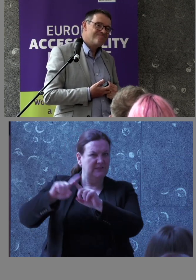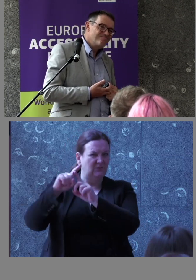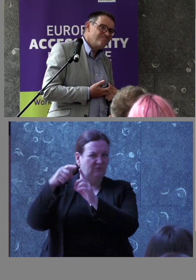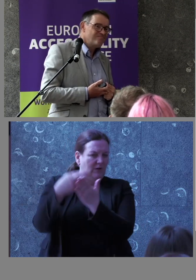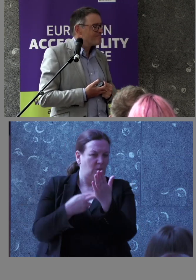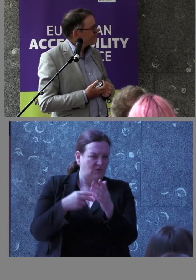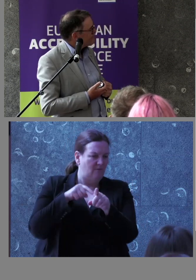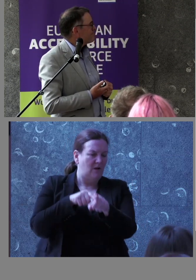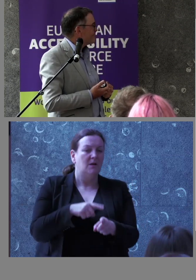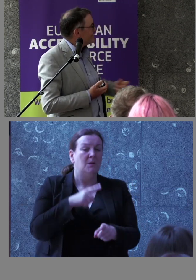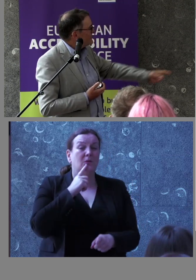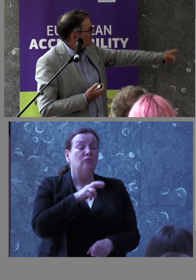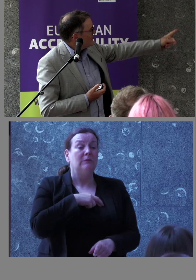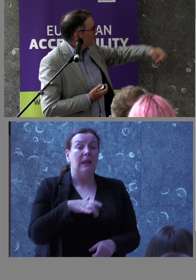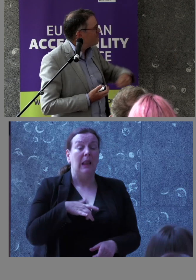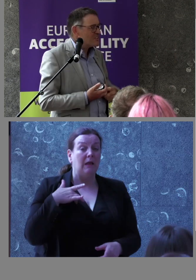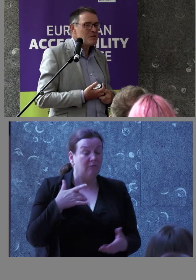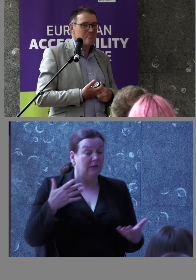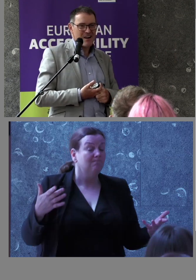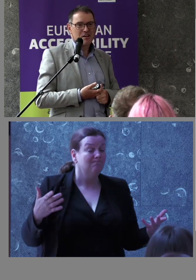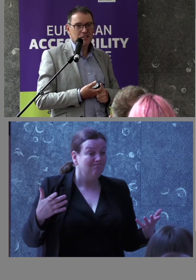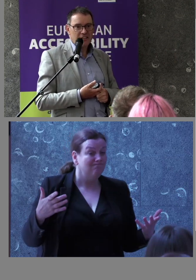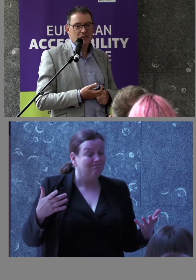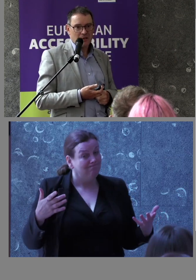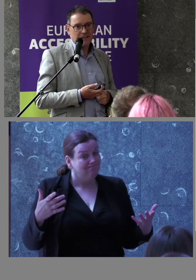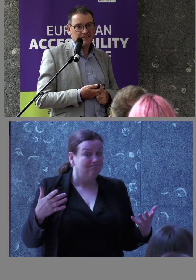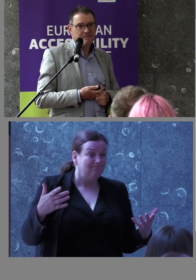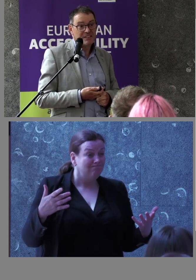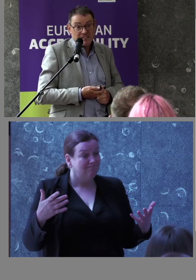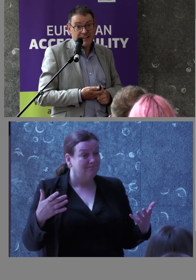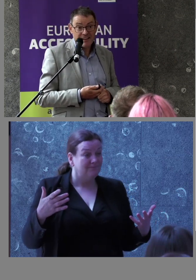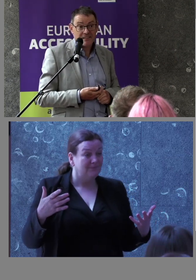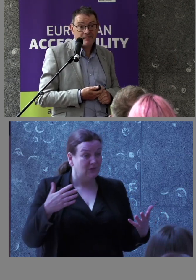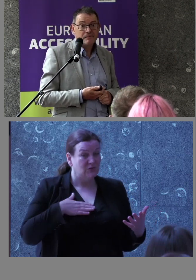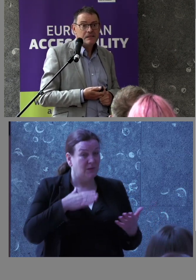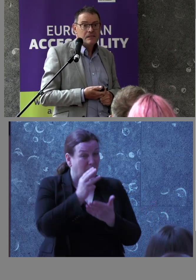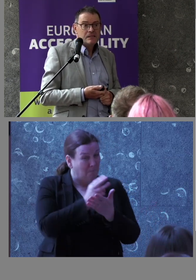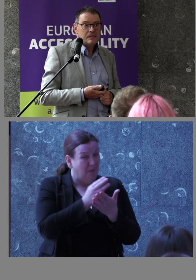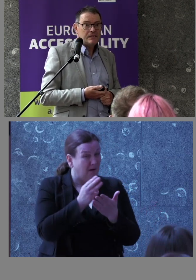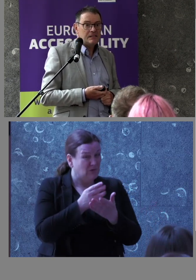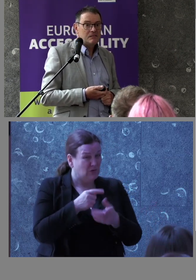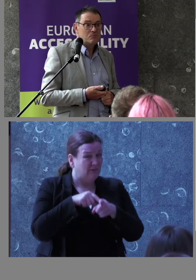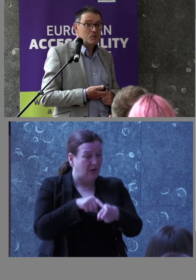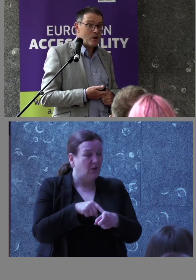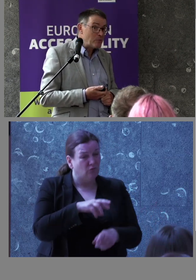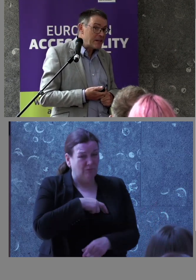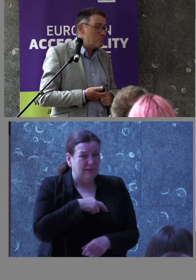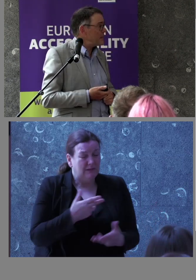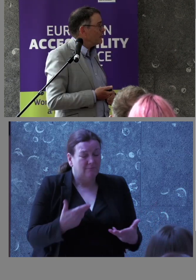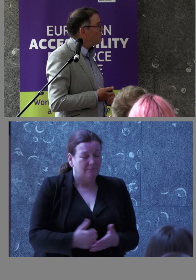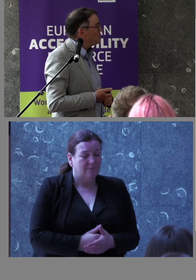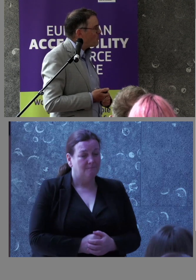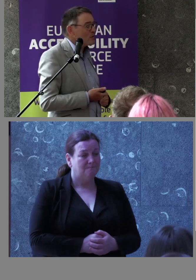PAYE website for PAYE people, most people in this room. And then we have ROS, Revenue Online Service, which is our business